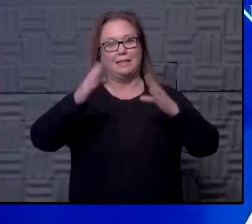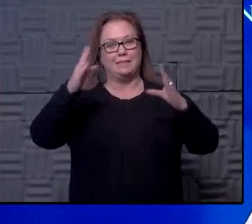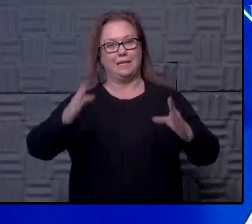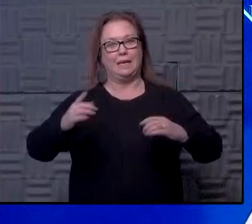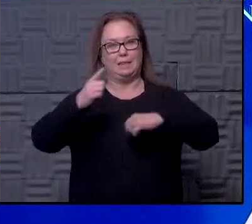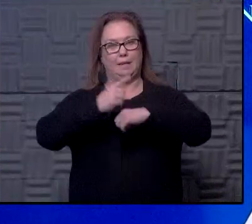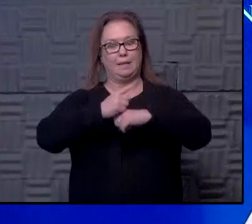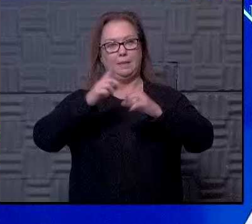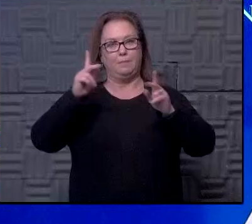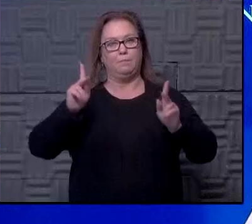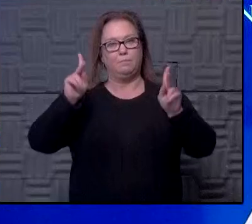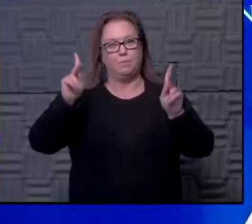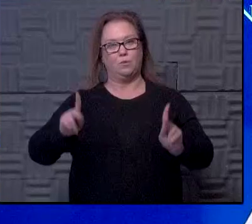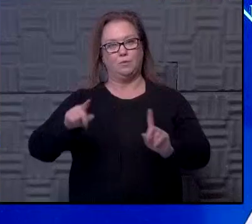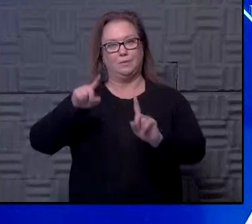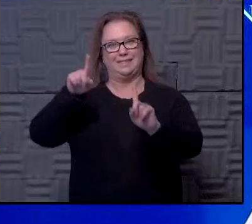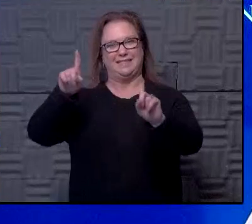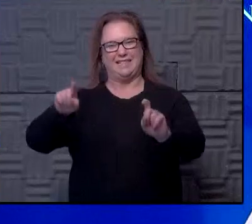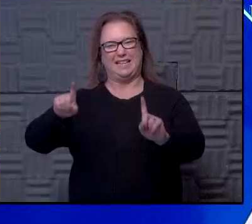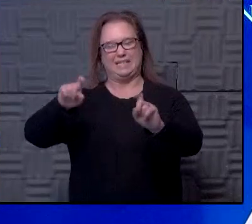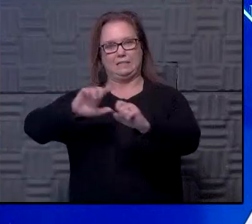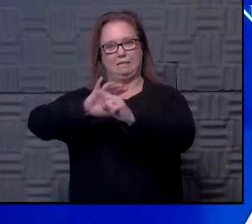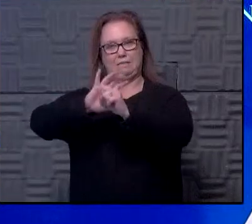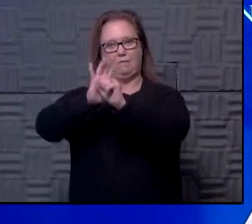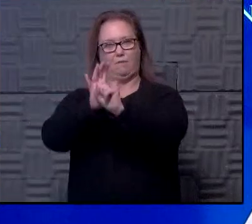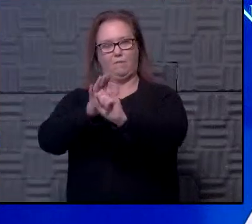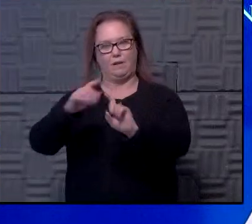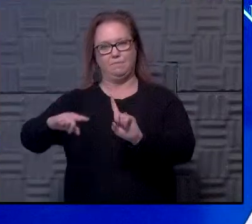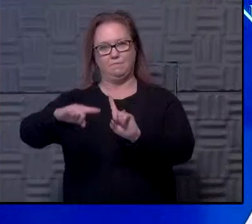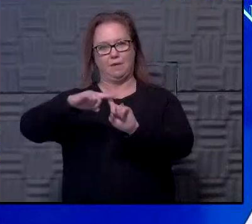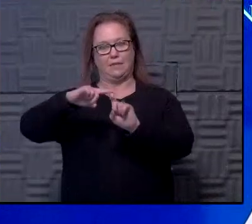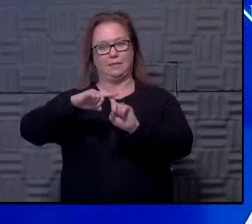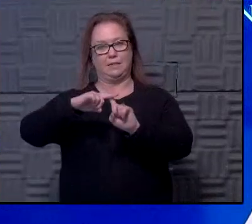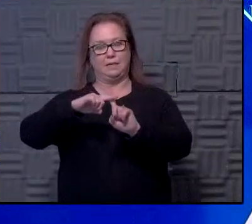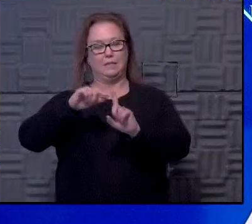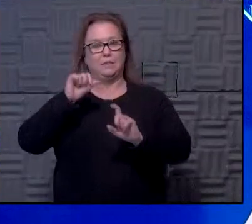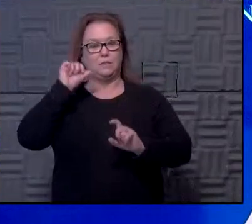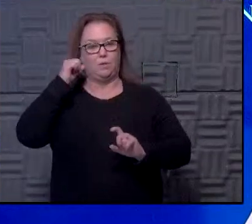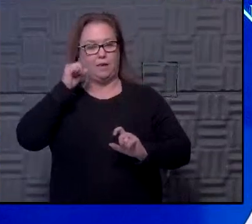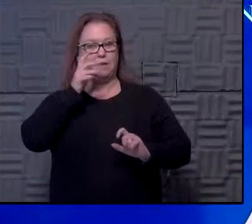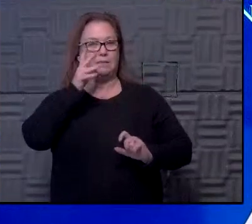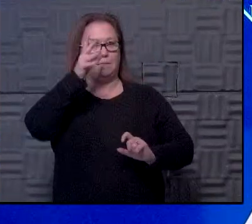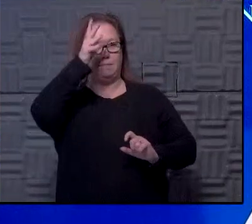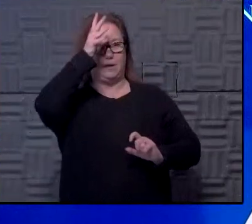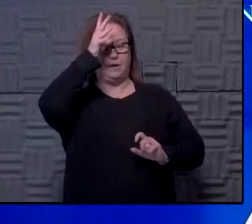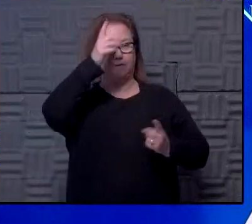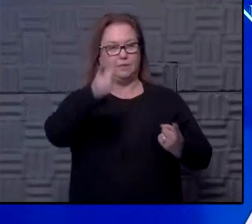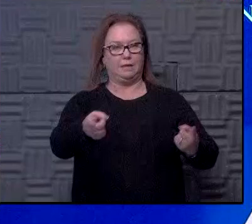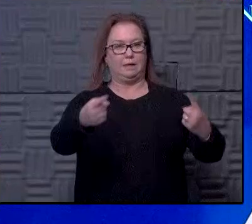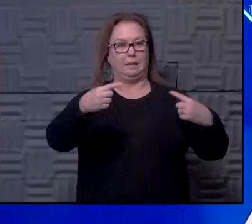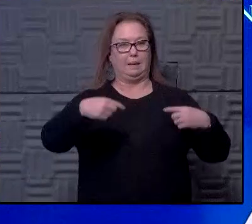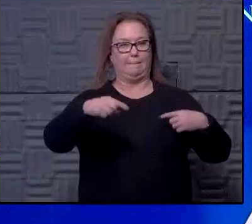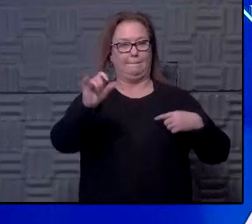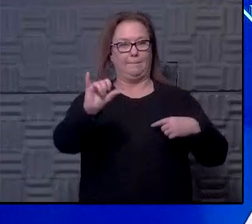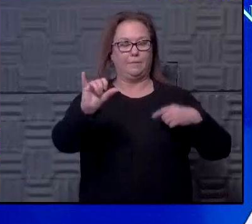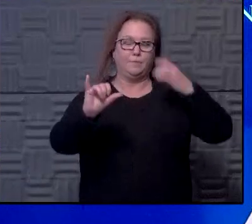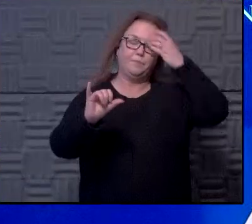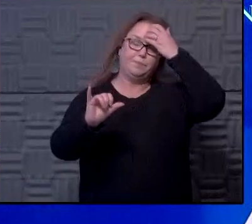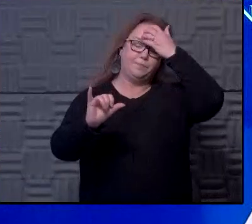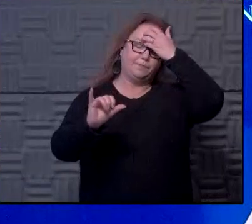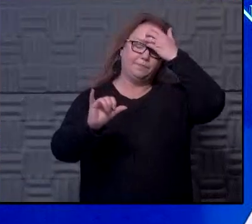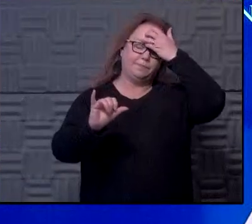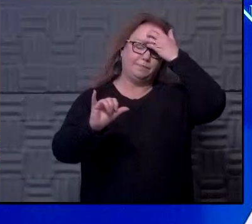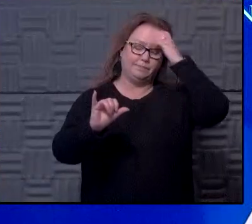hair tested positive for COVID. In that meantime, the aunt's parents came over. And